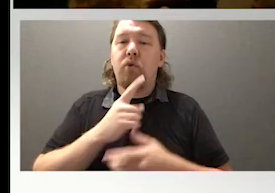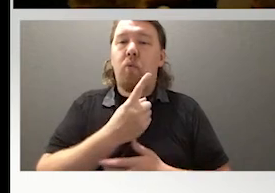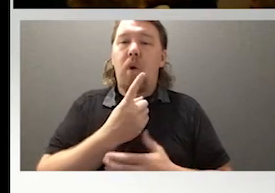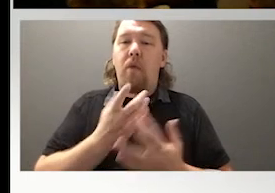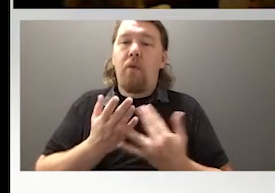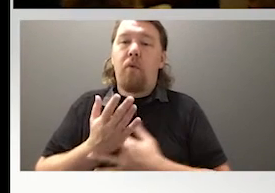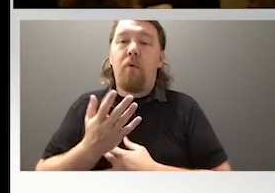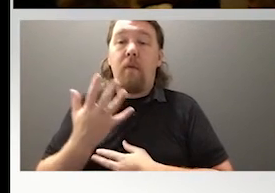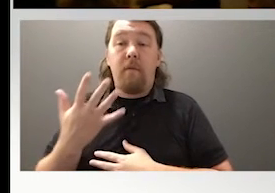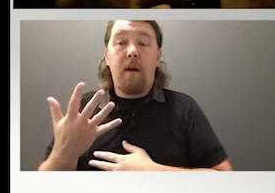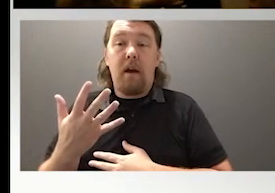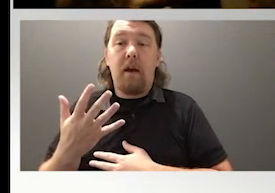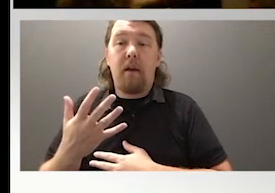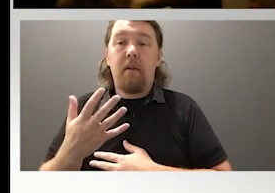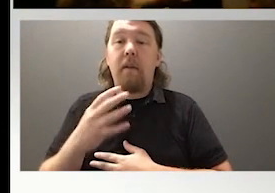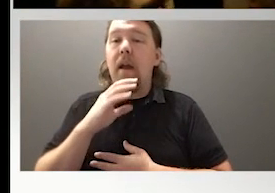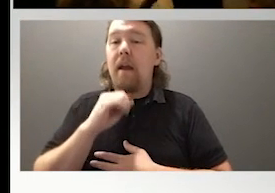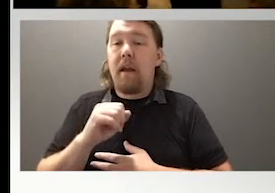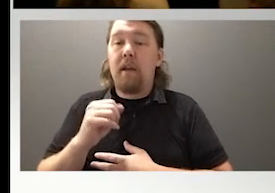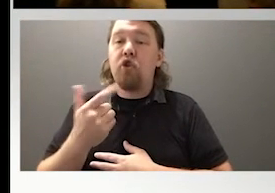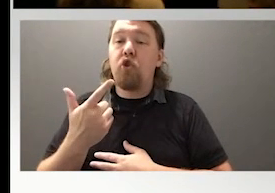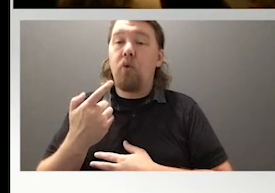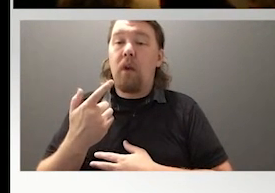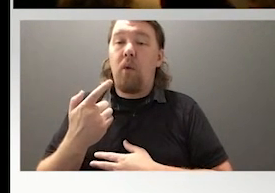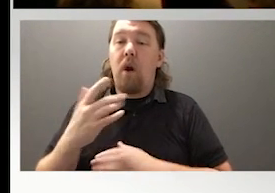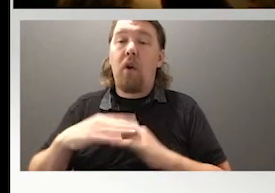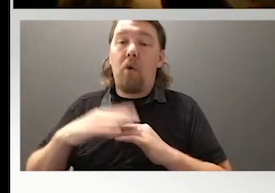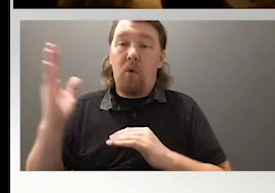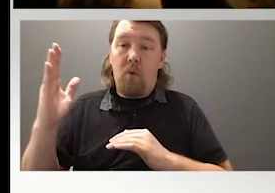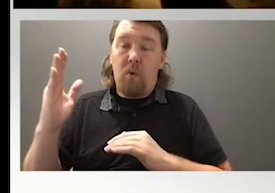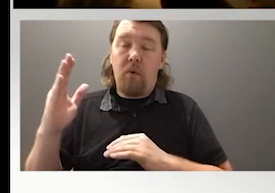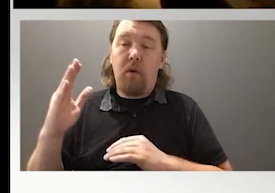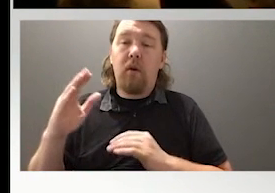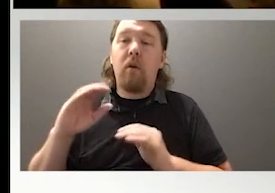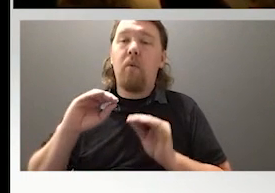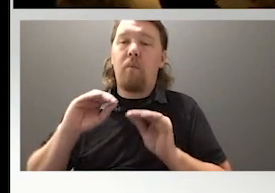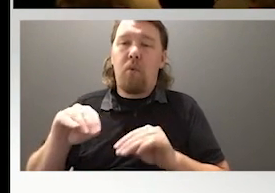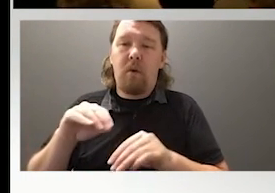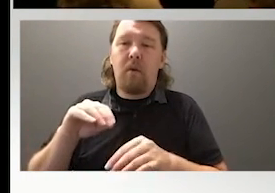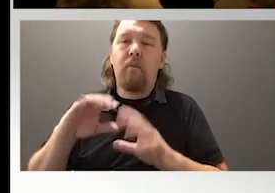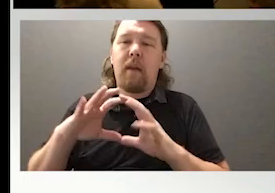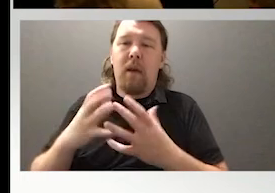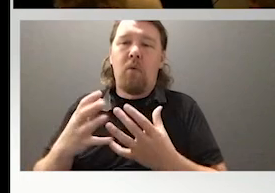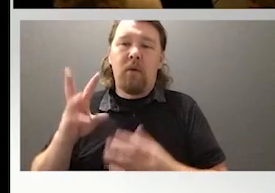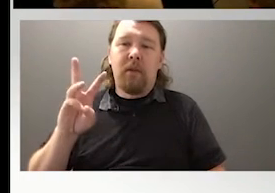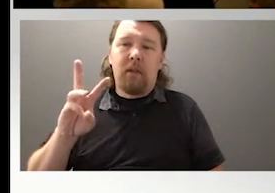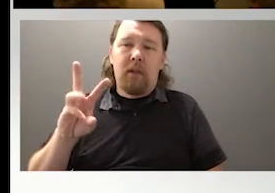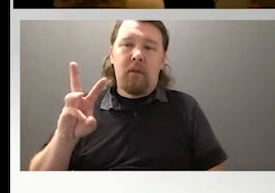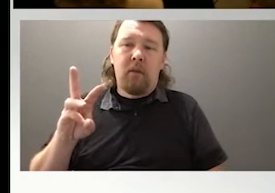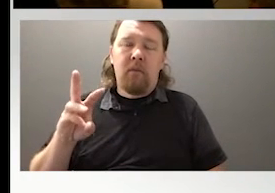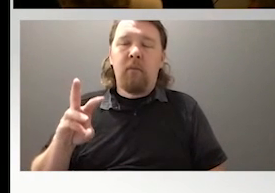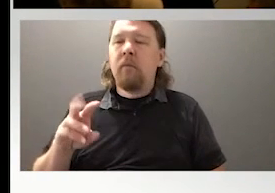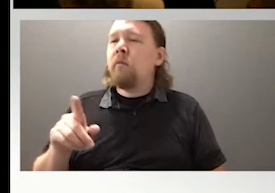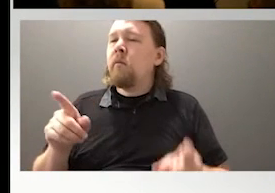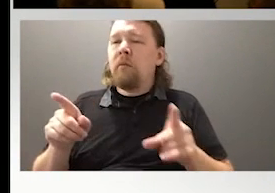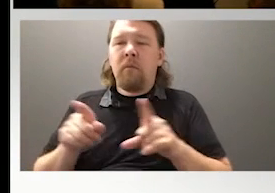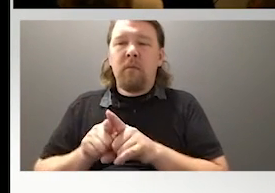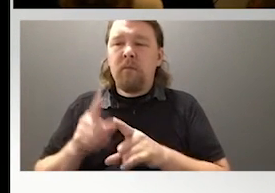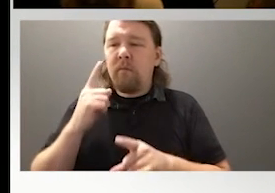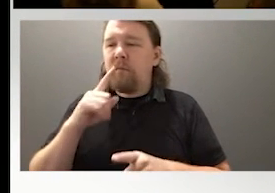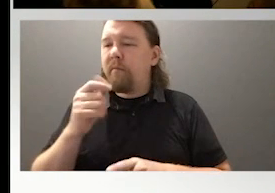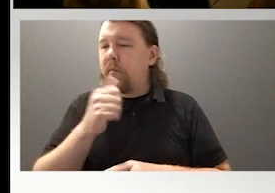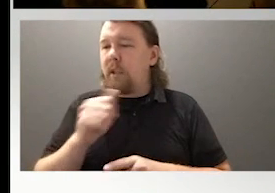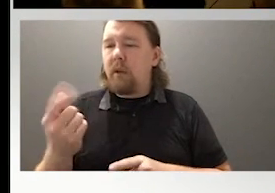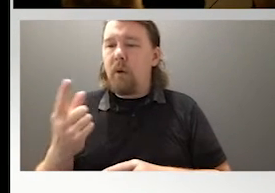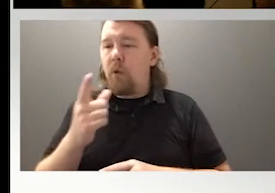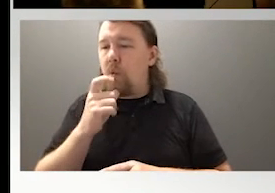5 and is 21 years of age or older will go in category 6. And the same is for anybody